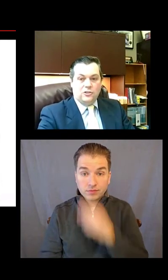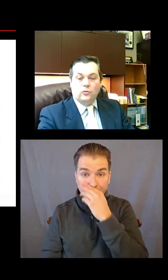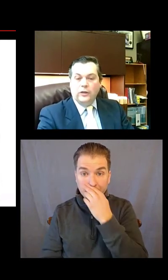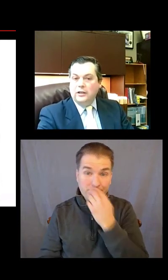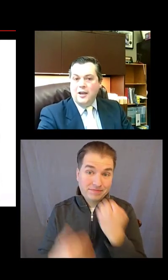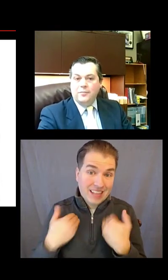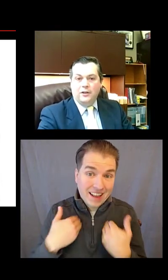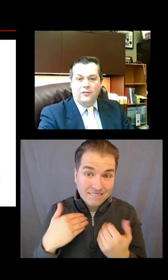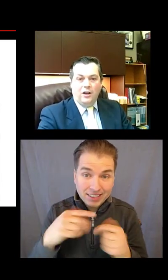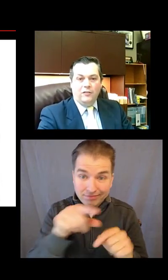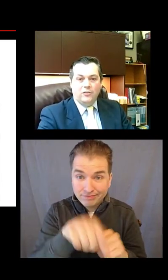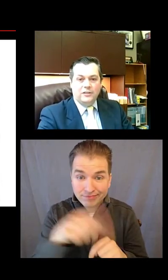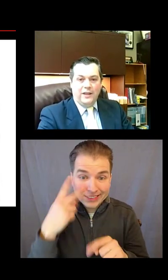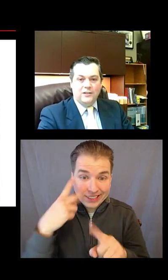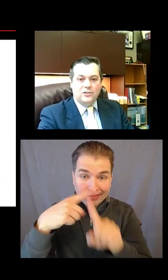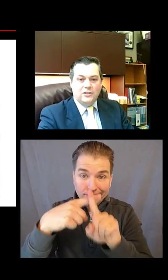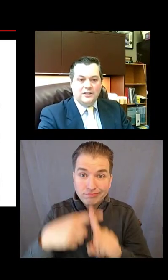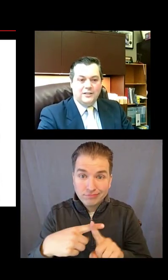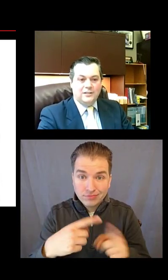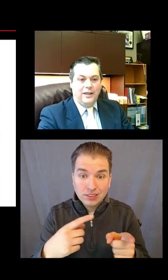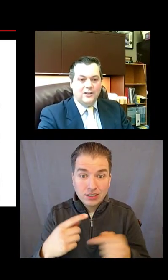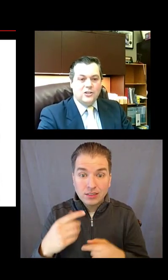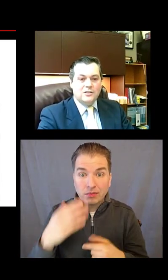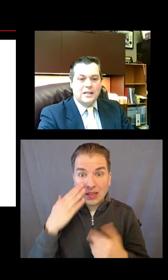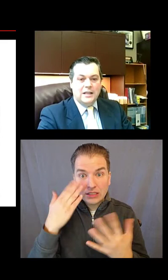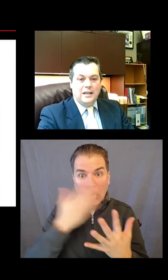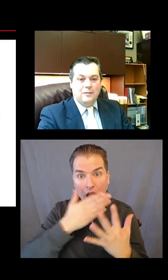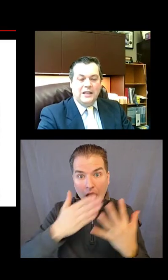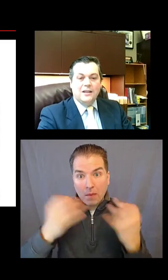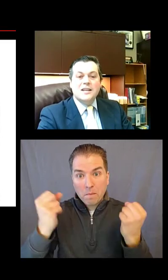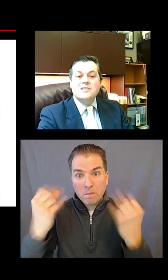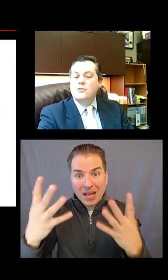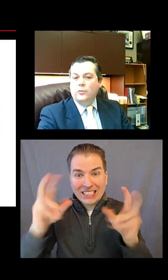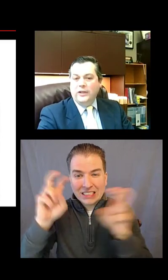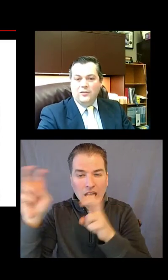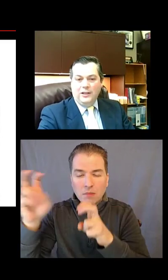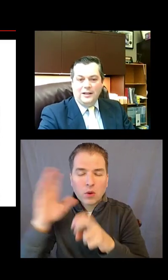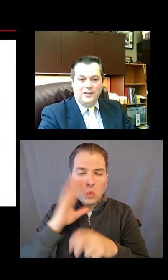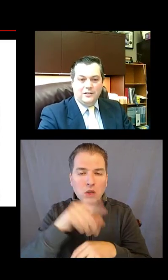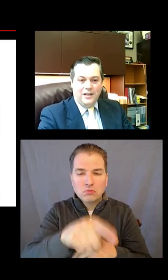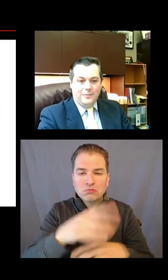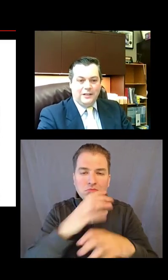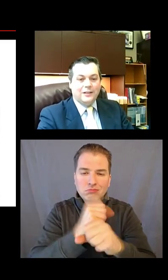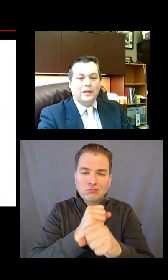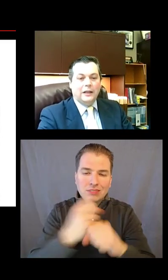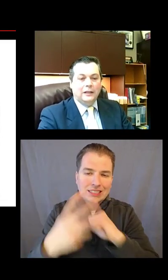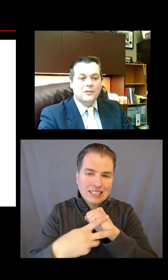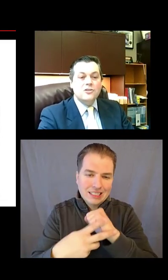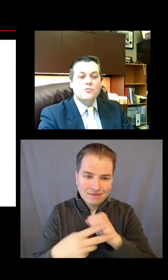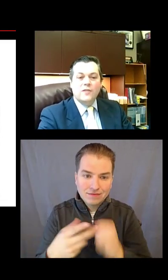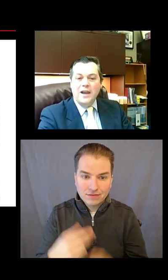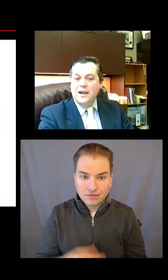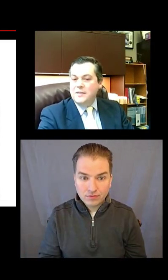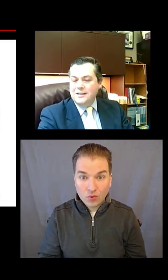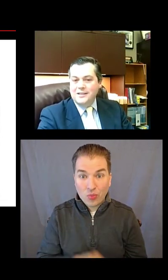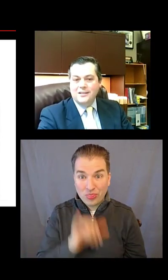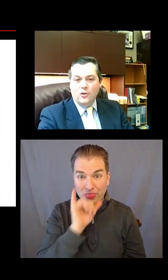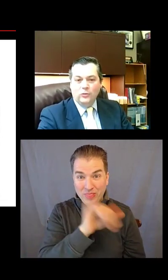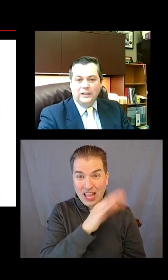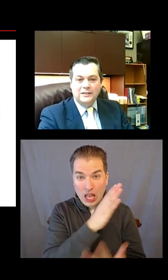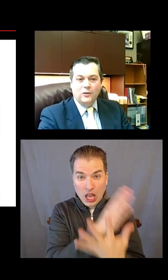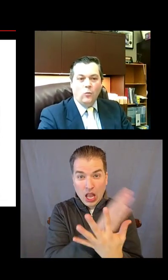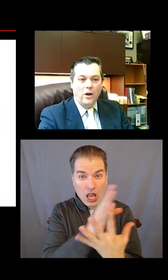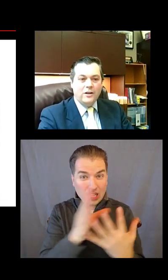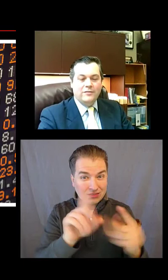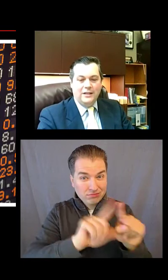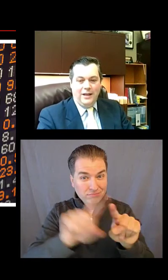This is just a recap of all of those advantages and disadvantages. Because I know that we have a lot of other topics, I'm going to continue to move on because this is